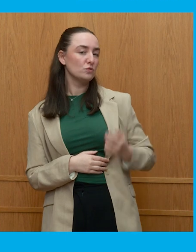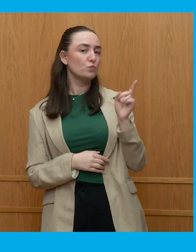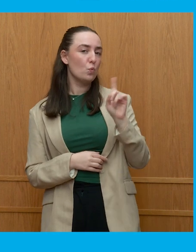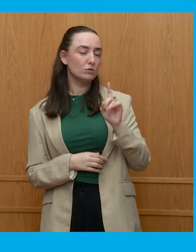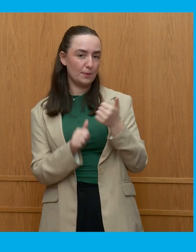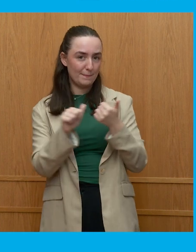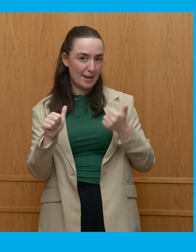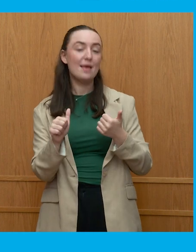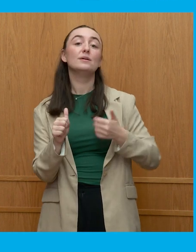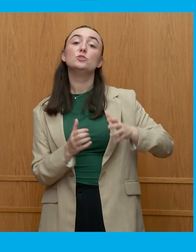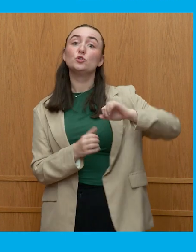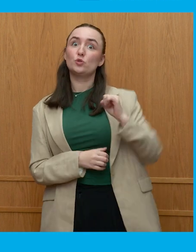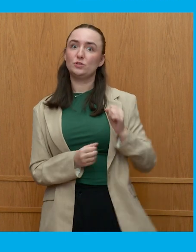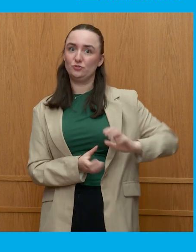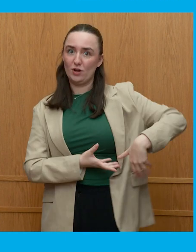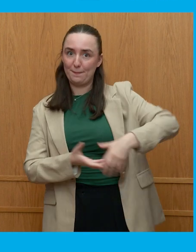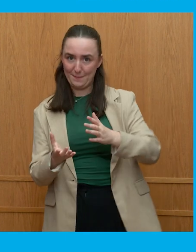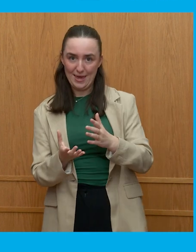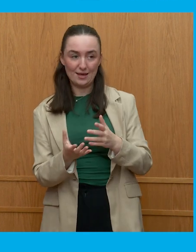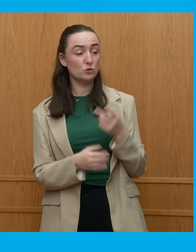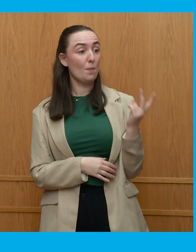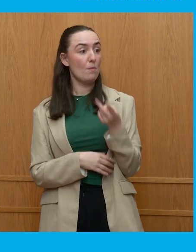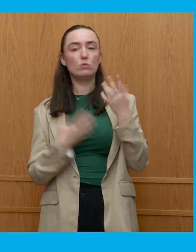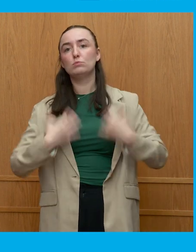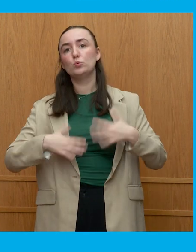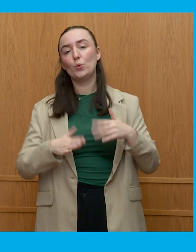are both cultural icons as much as this is